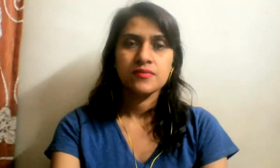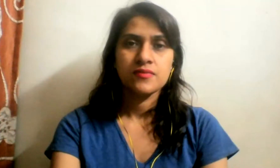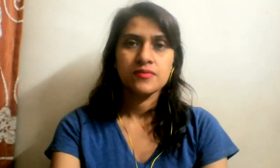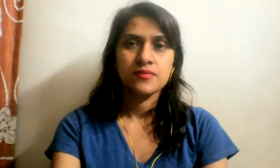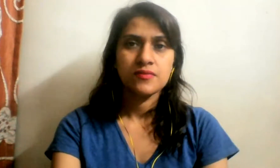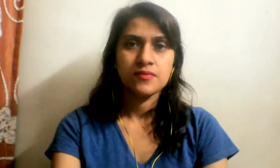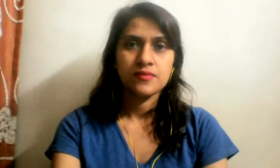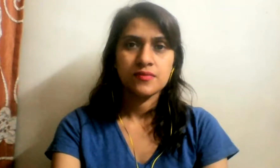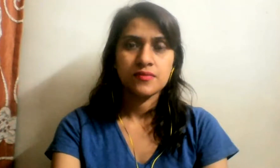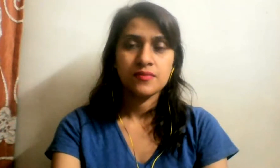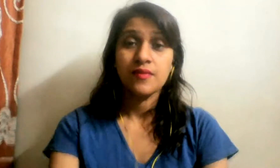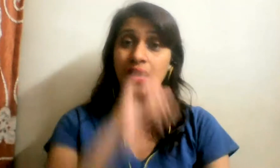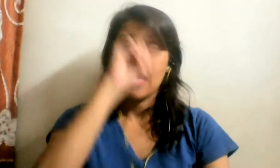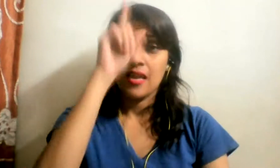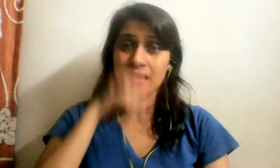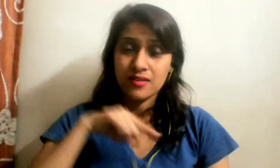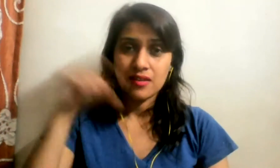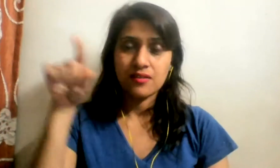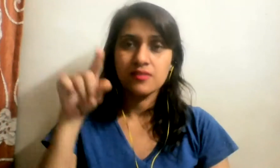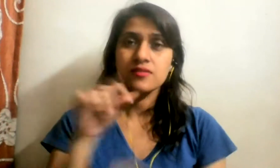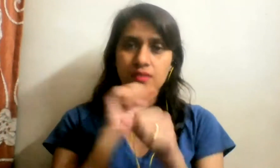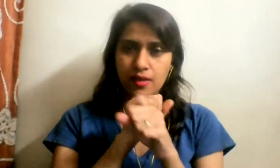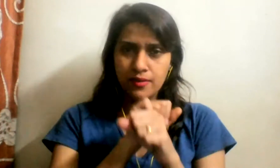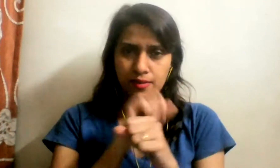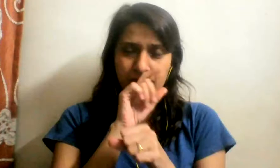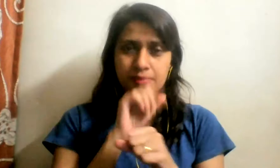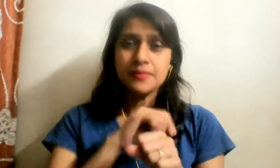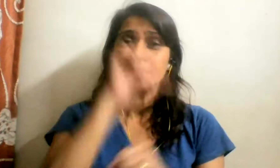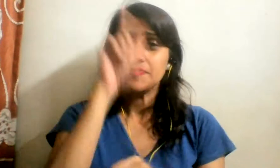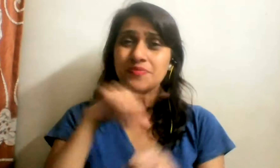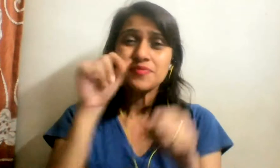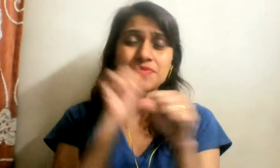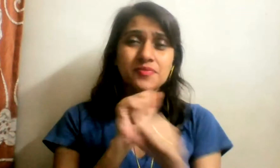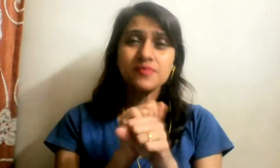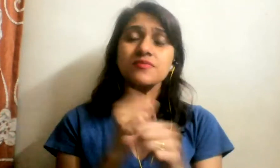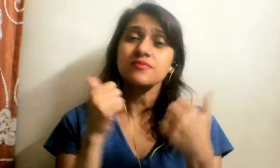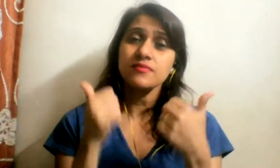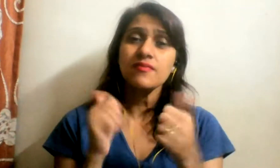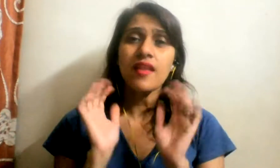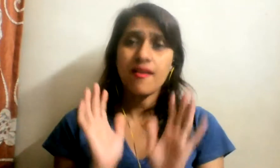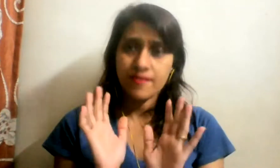Actually, India is doing very well with regard to um,